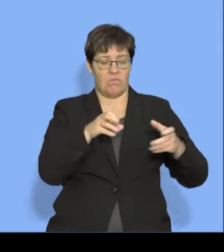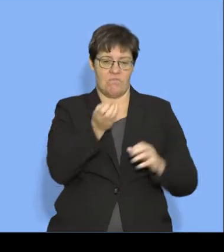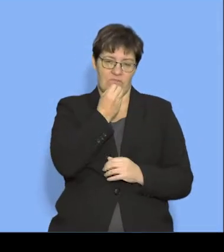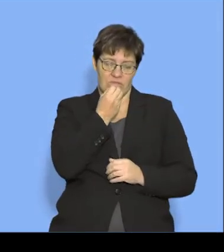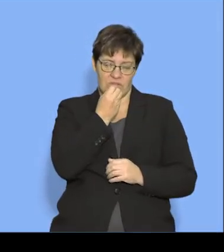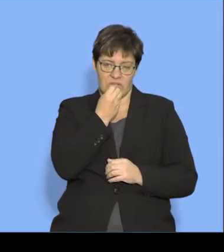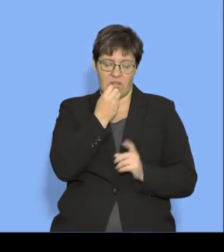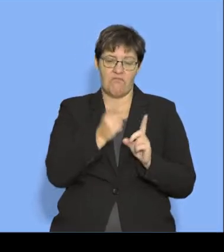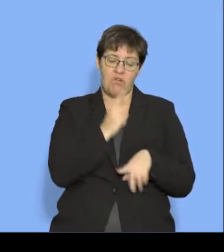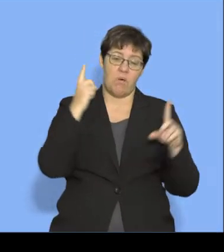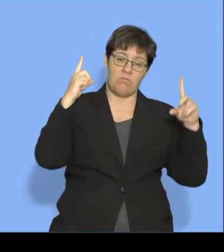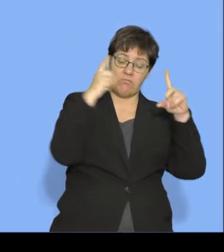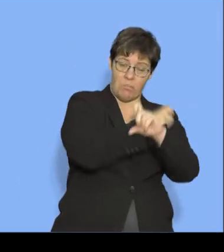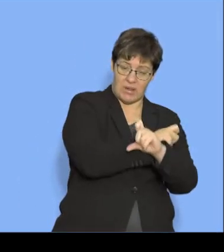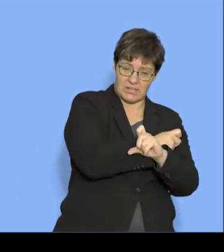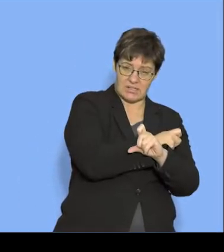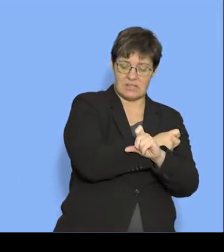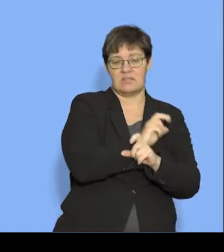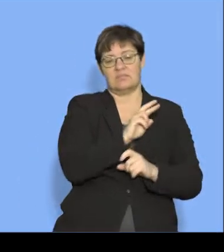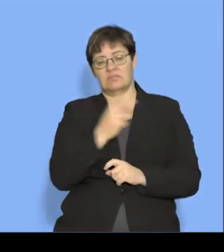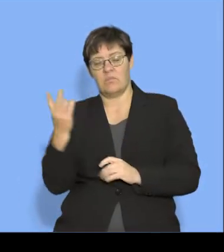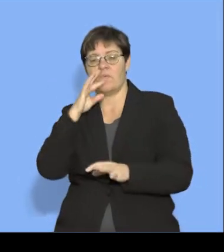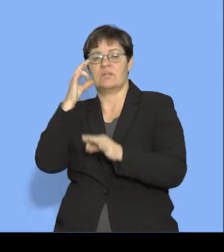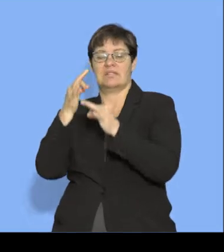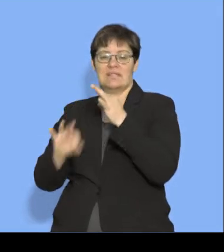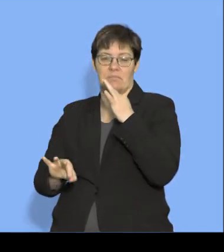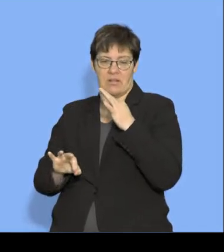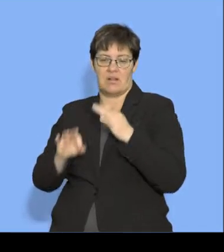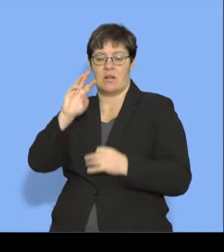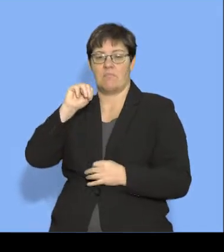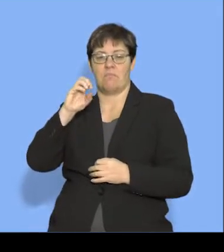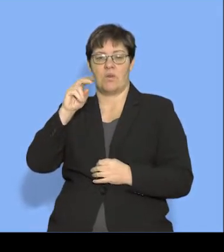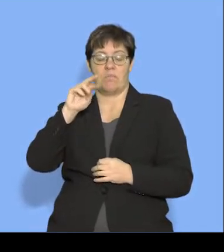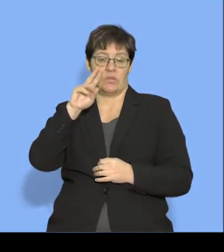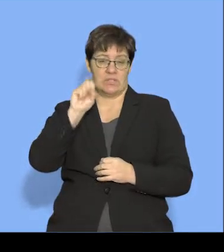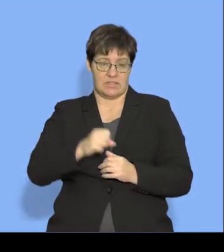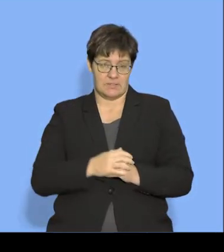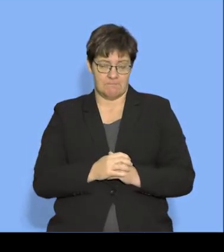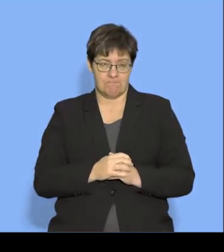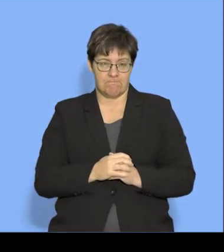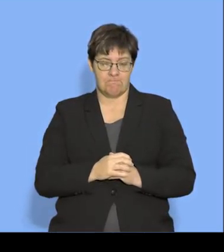food from complex molecules into simple monomers.